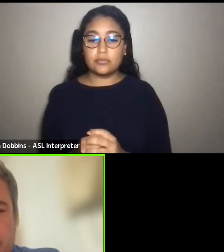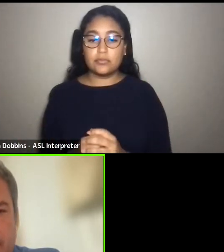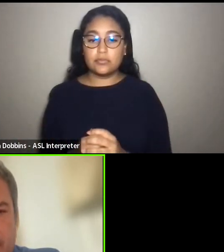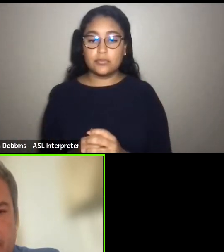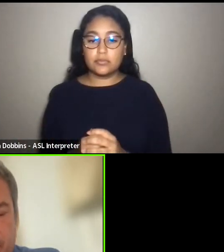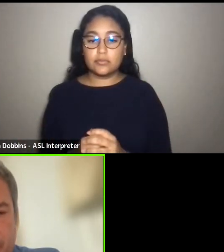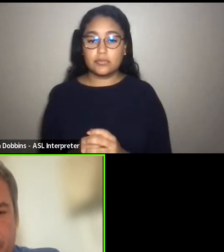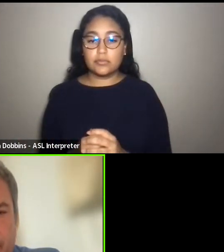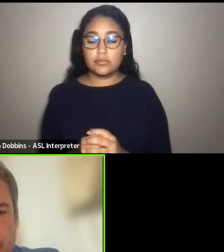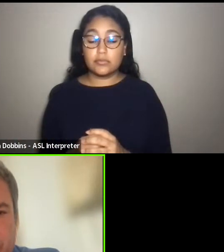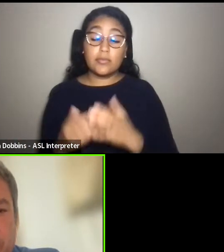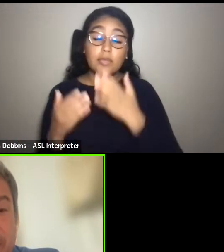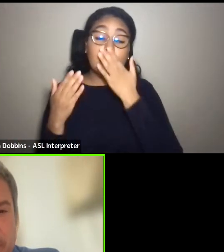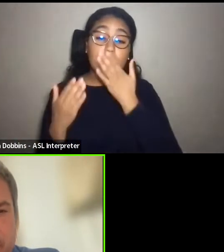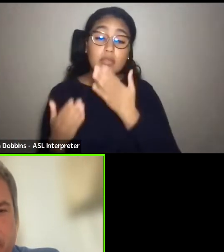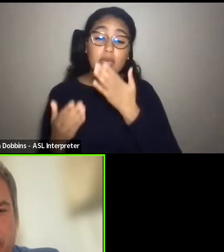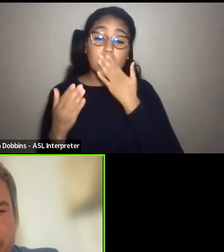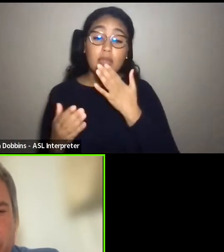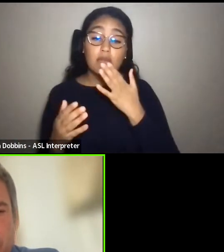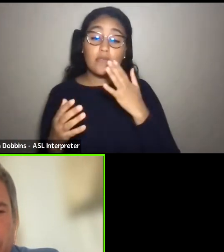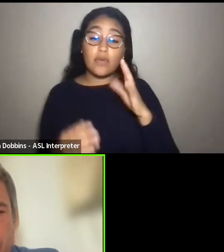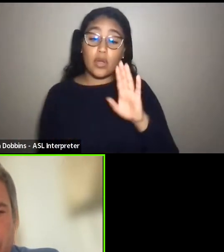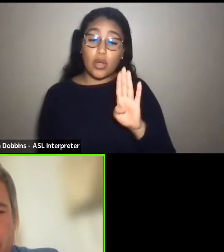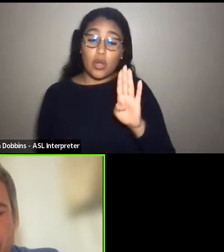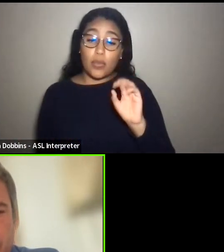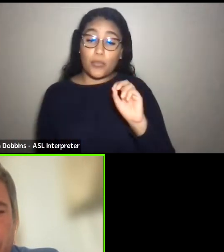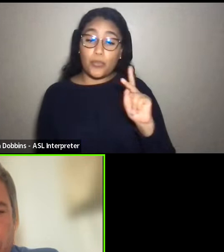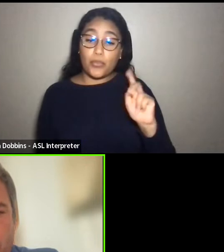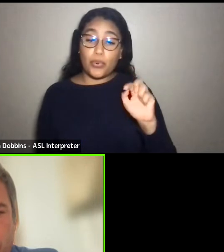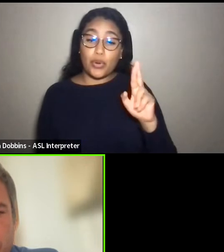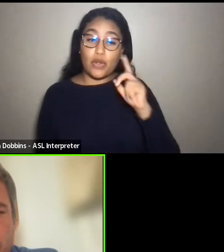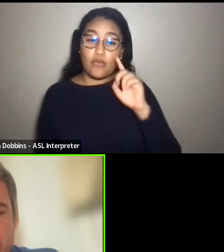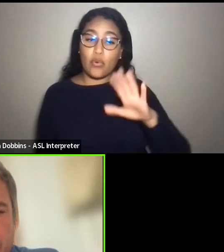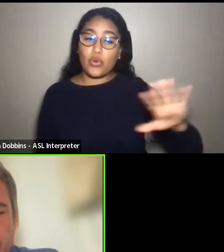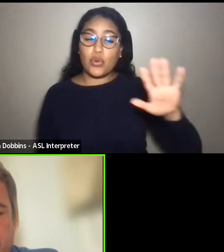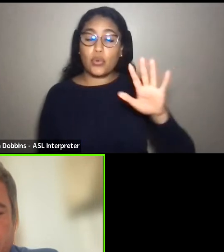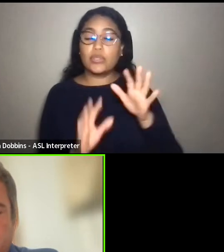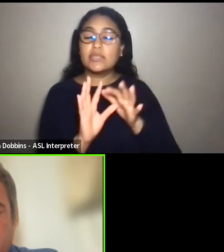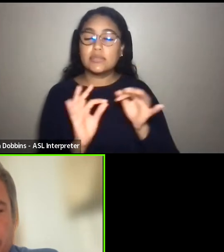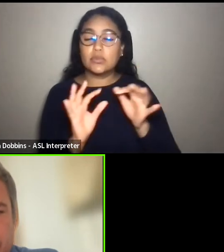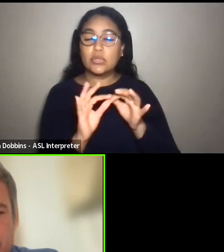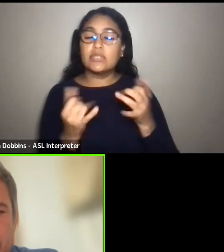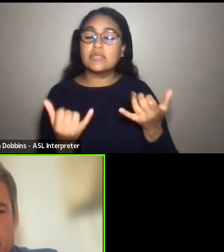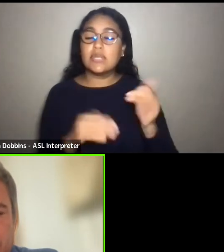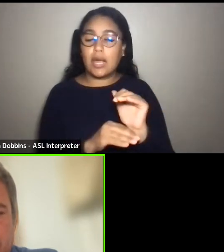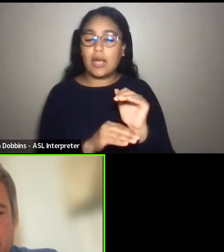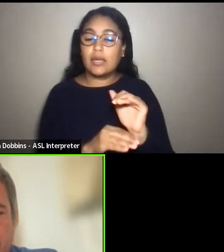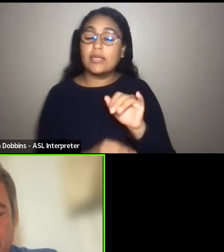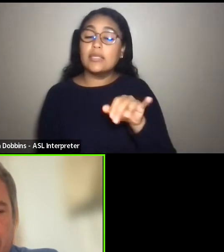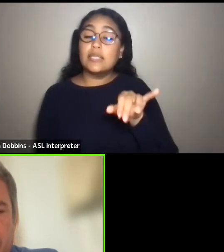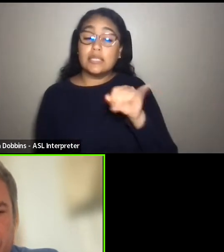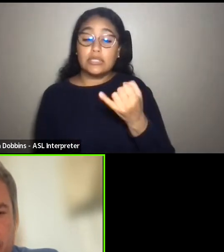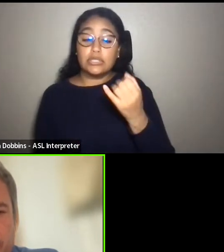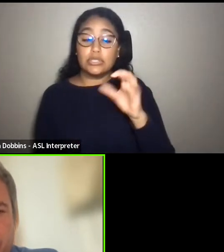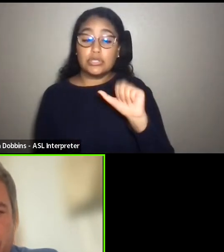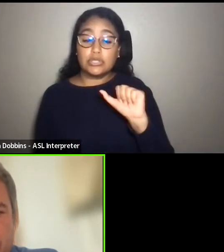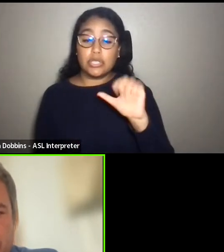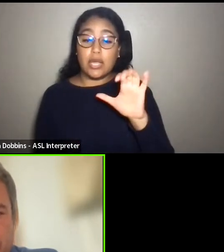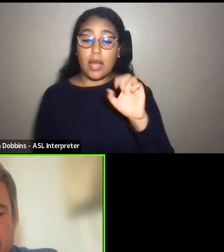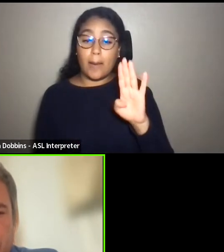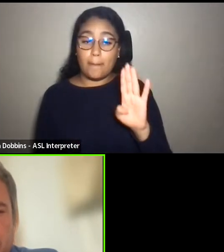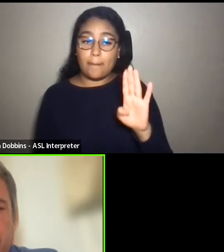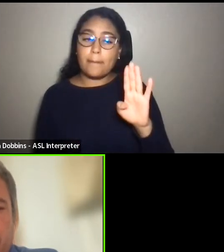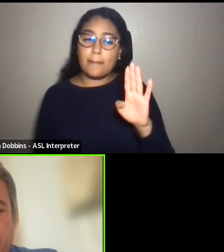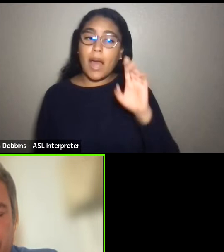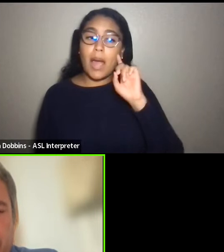I want to thank Superintendent Booker for his words tonight. I think they're important, and like Trustee Jacobson said, I do believe in